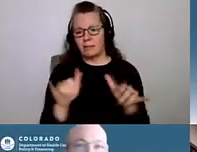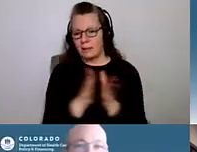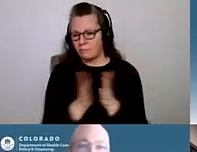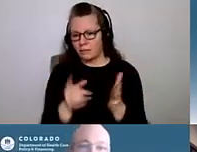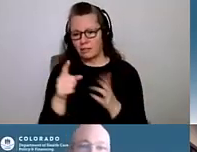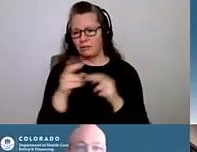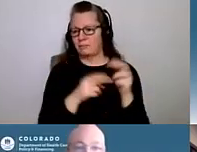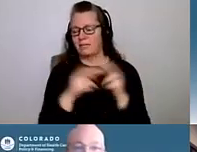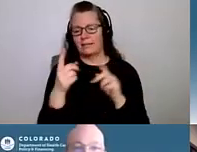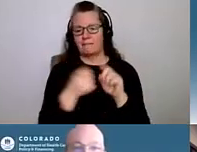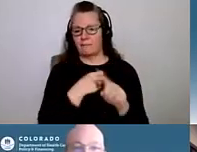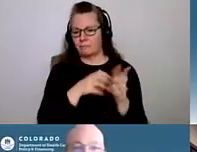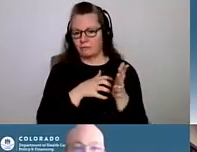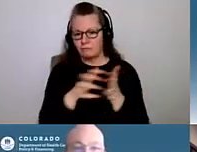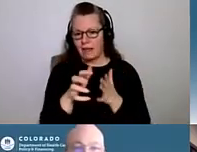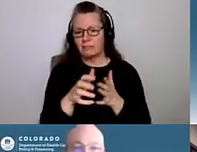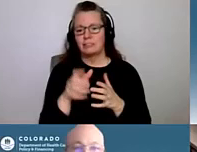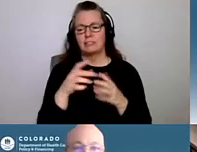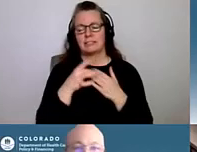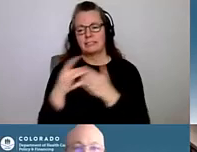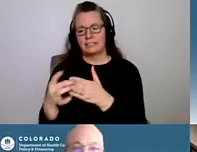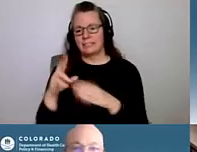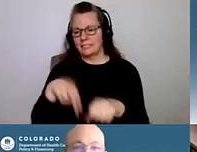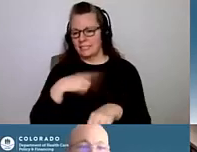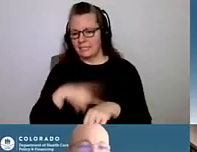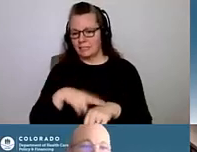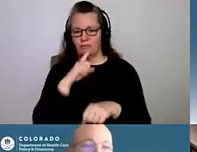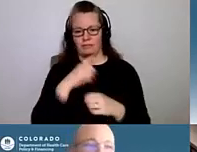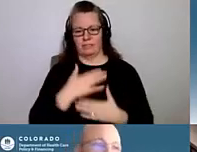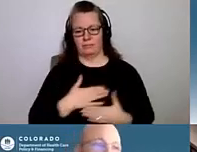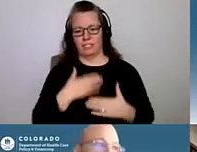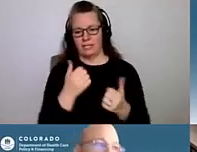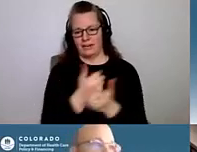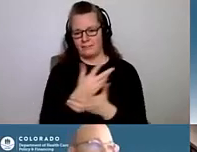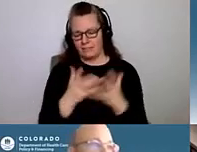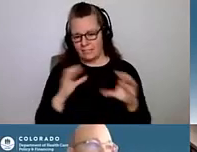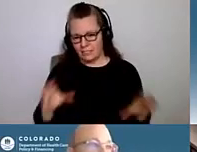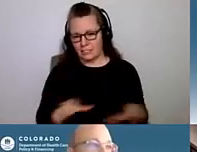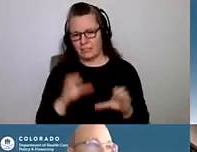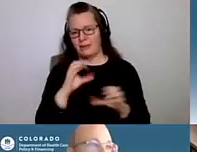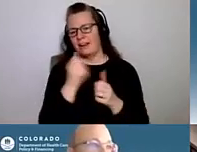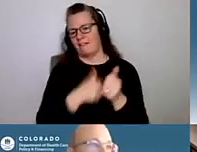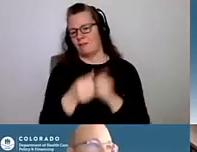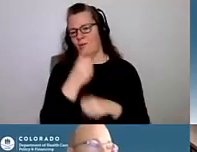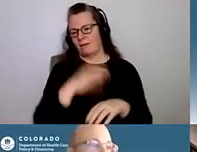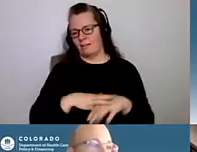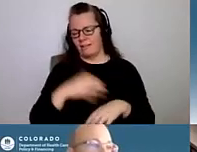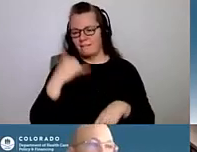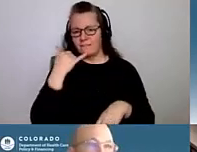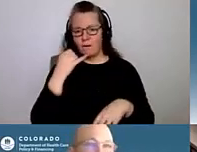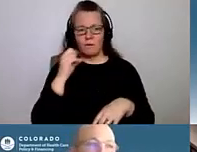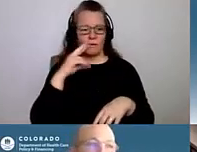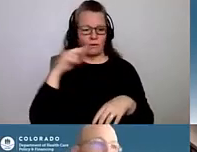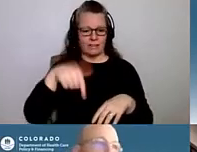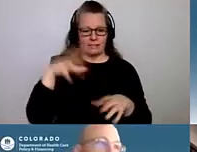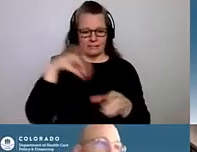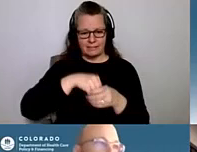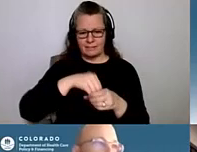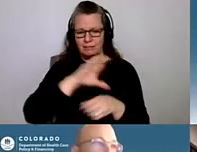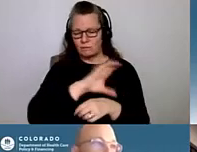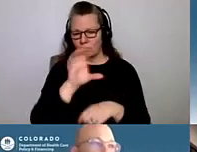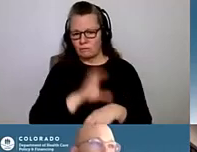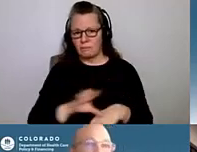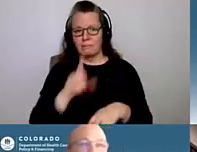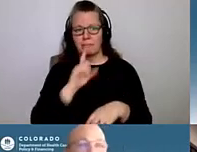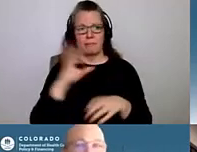building it from scratch and leading the nation, and we really appreciate everything that you do. And everybody on the phone or on this call that have been partnering with